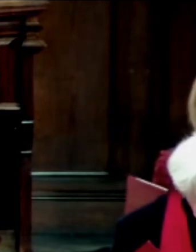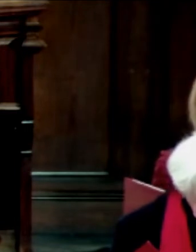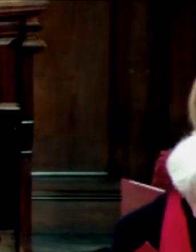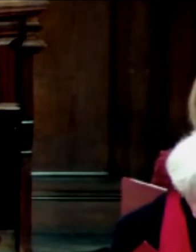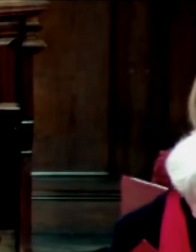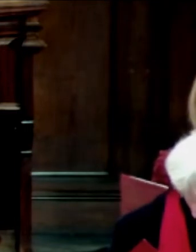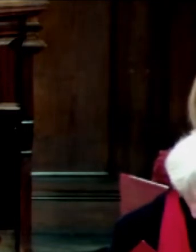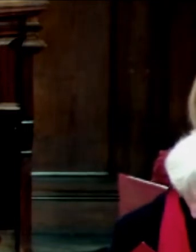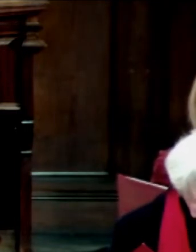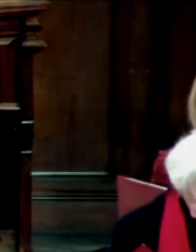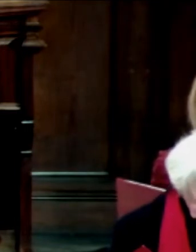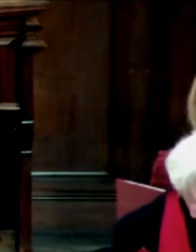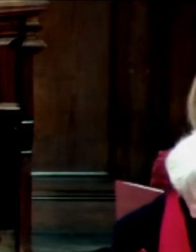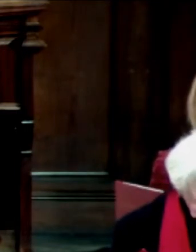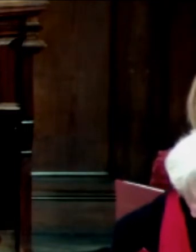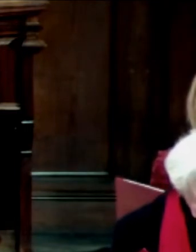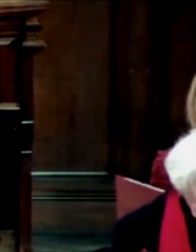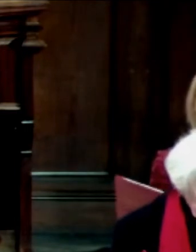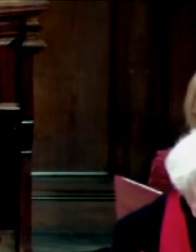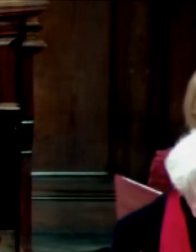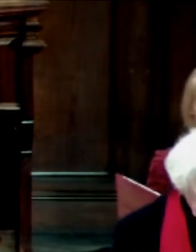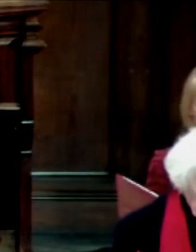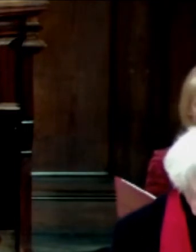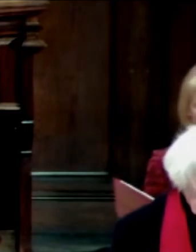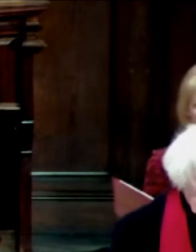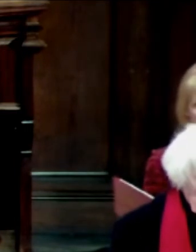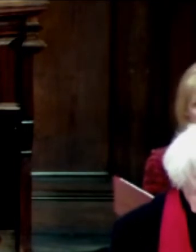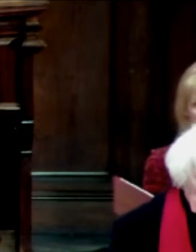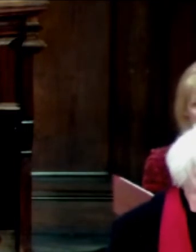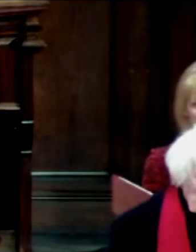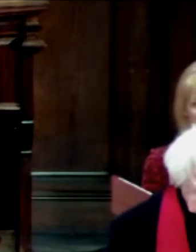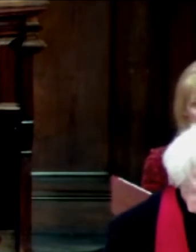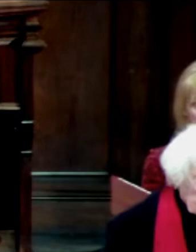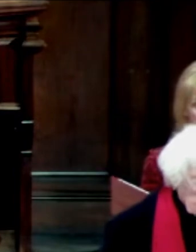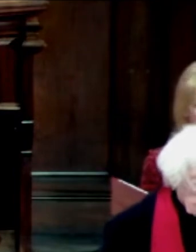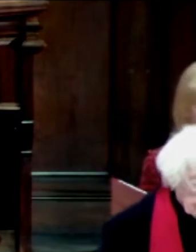you, especially the greatest gift of all.